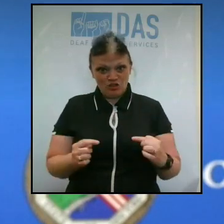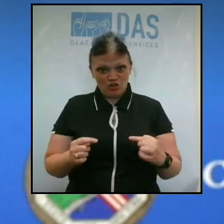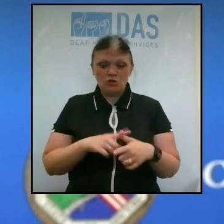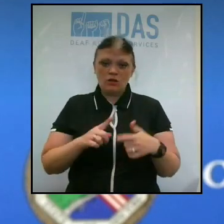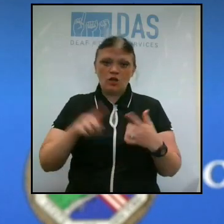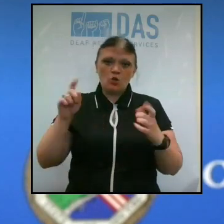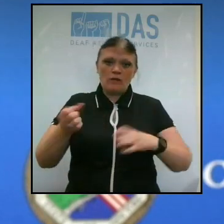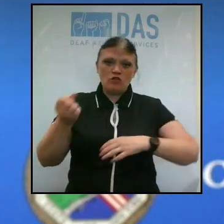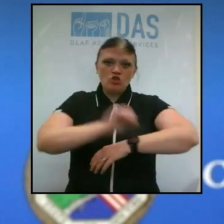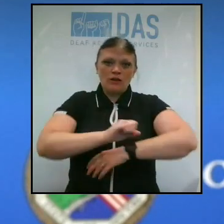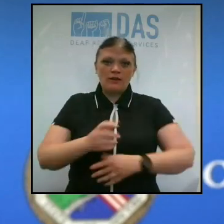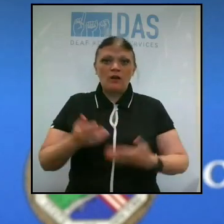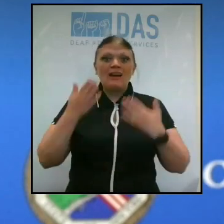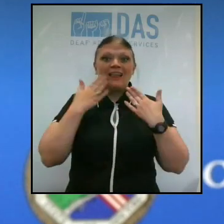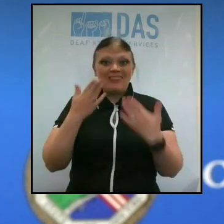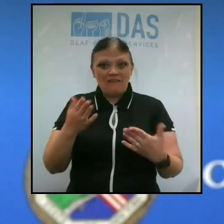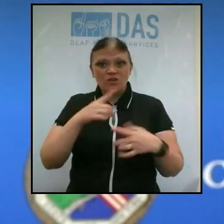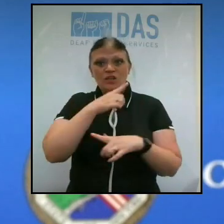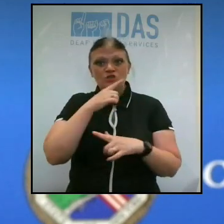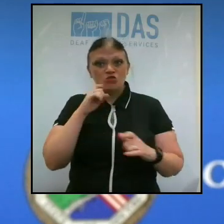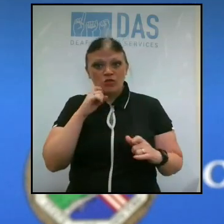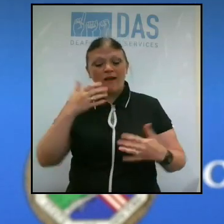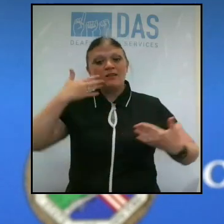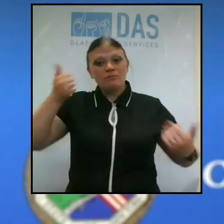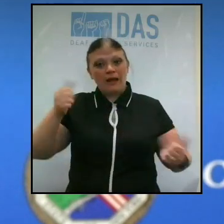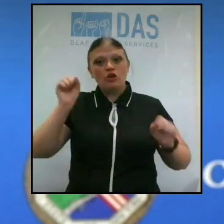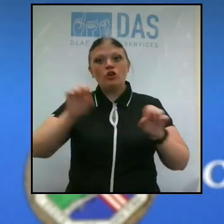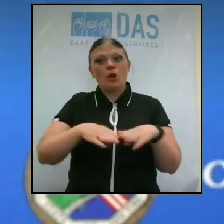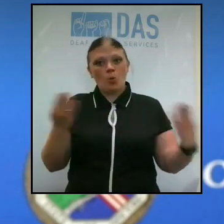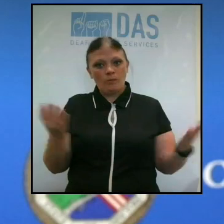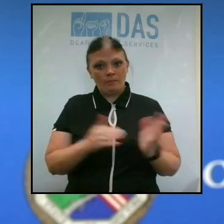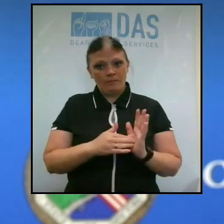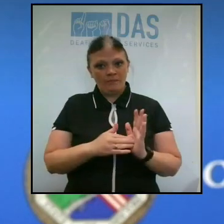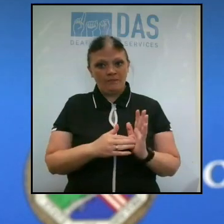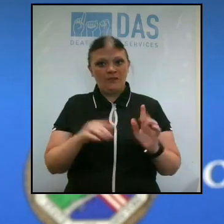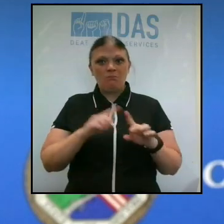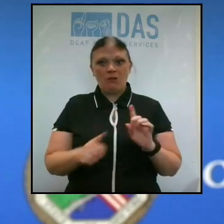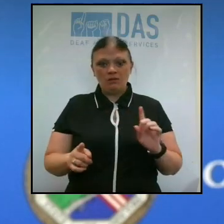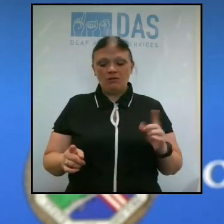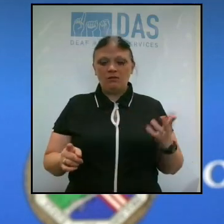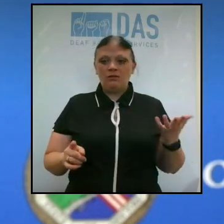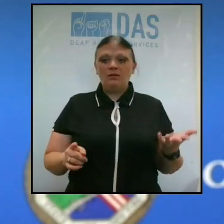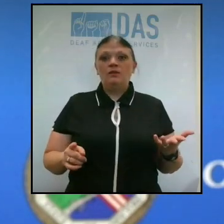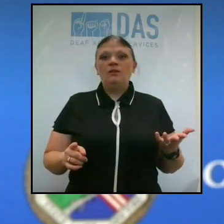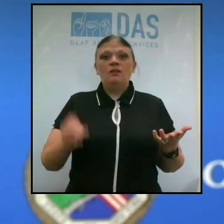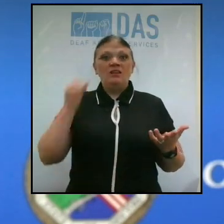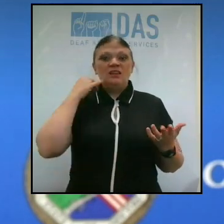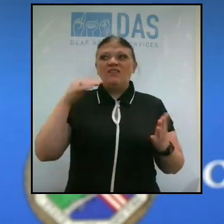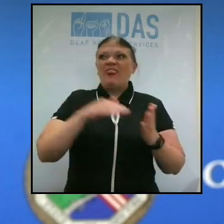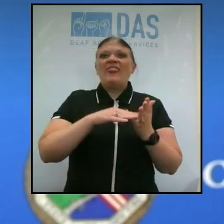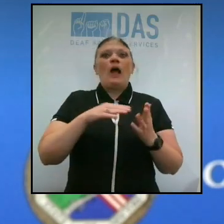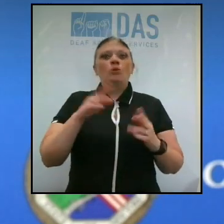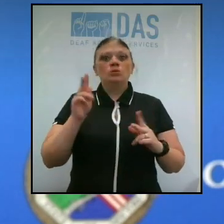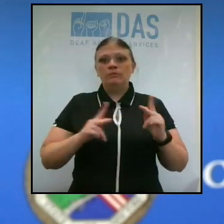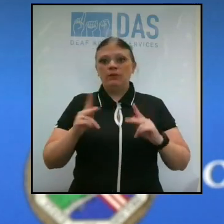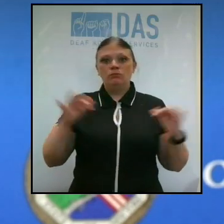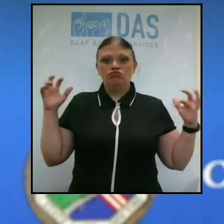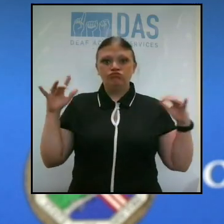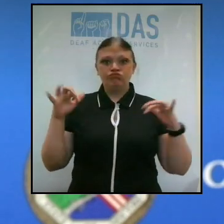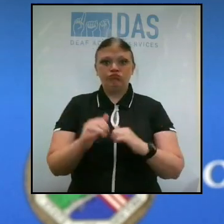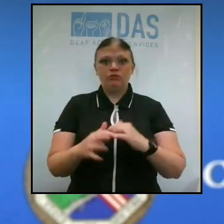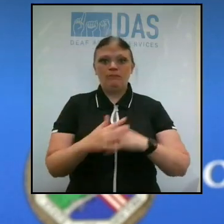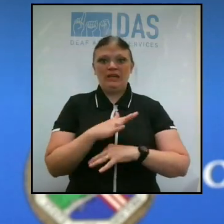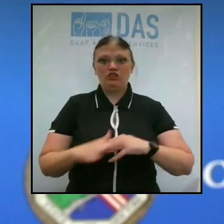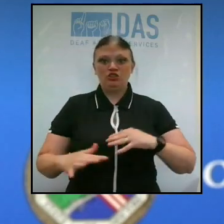to shut it down. Thankfully, it dried out. It's much better. We can reopen it. But if we had 1,000 people on a beach and